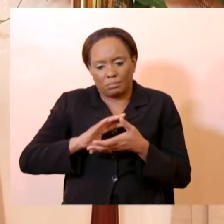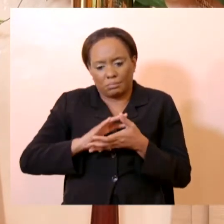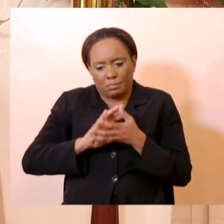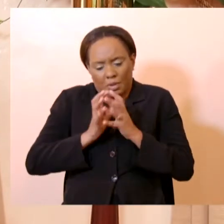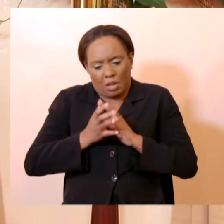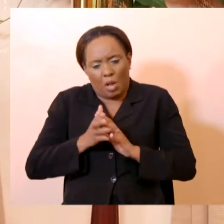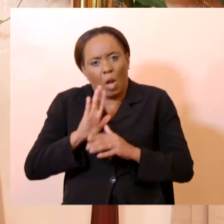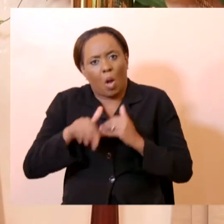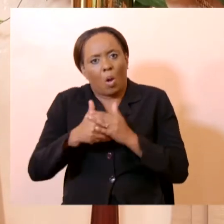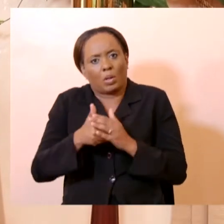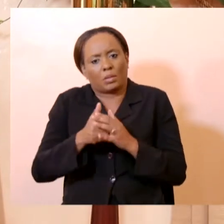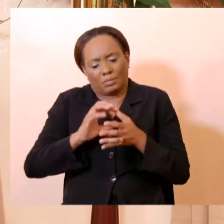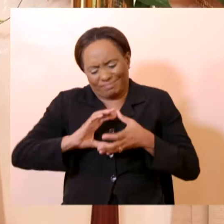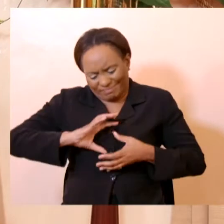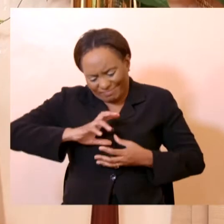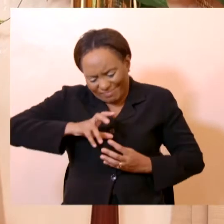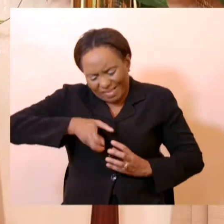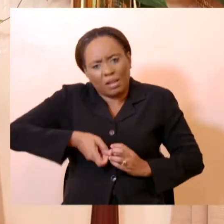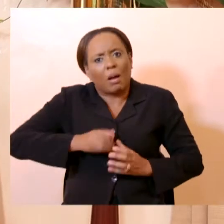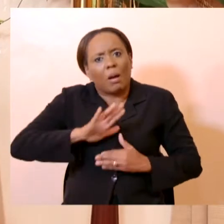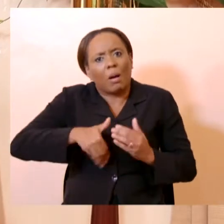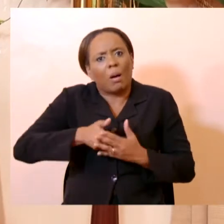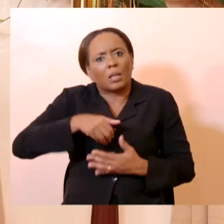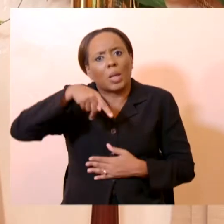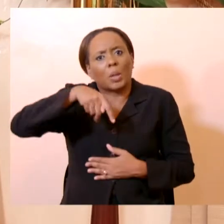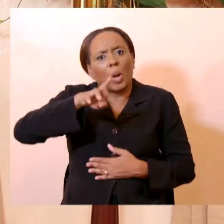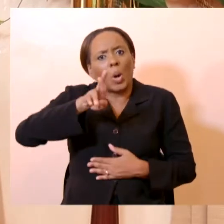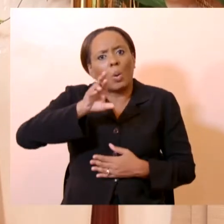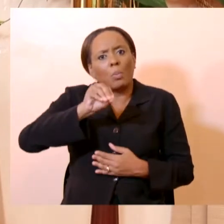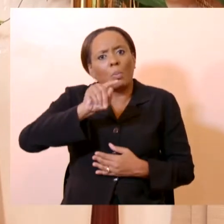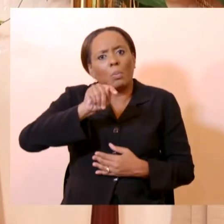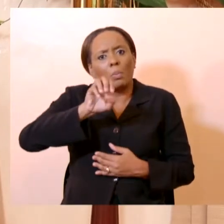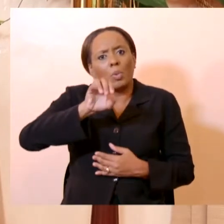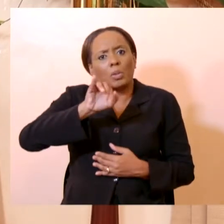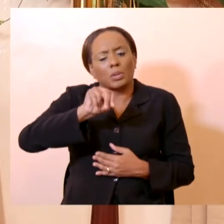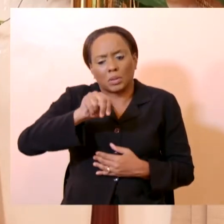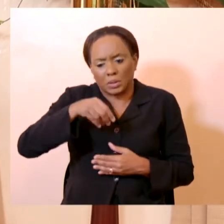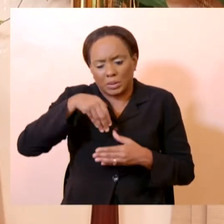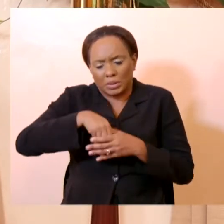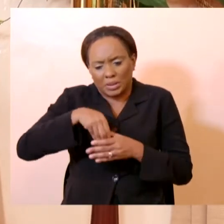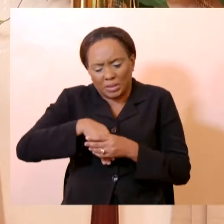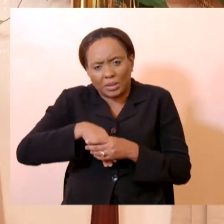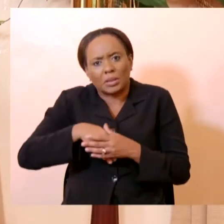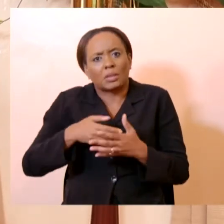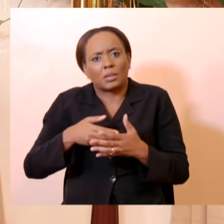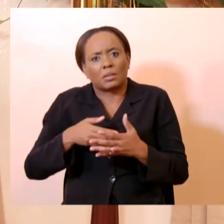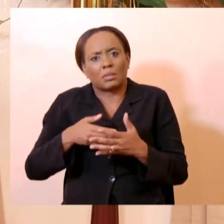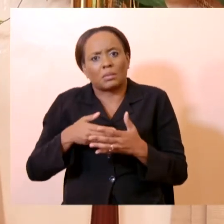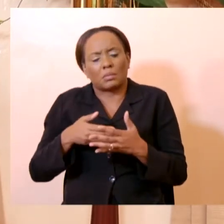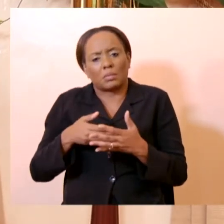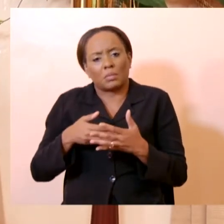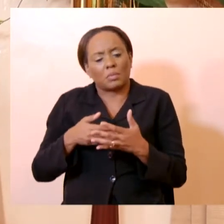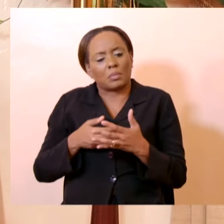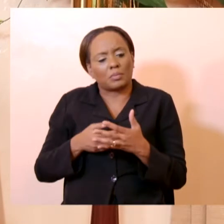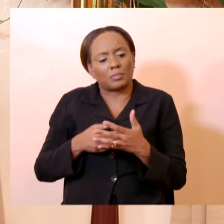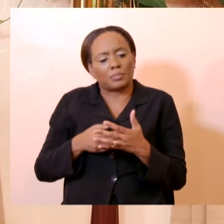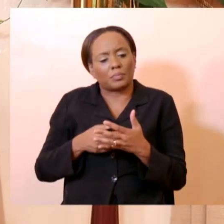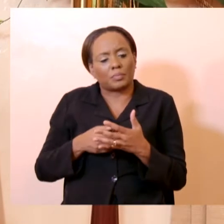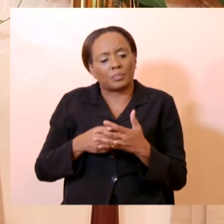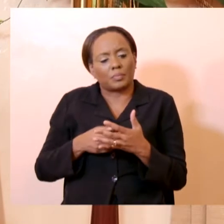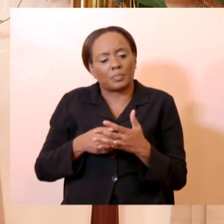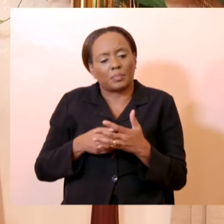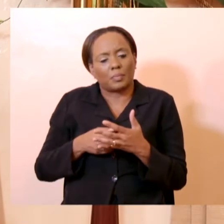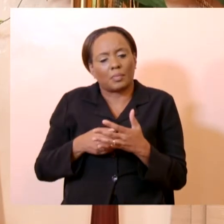So the basis of the immune response will be to the spike protein, and this was alluded to by